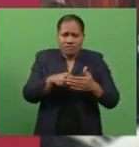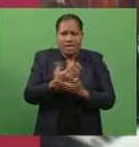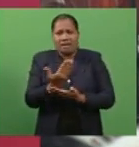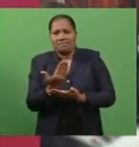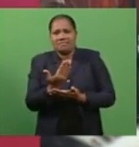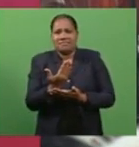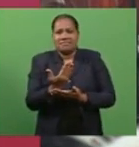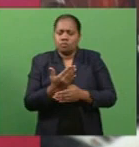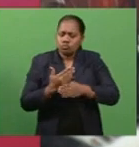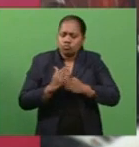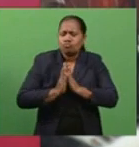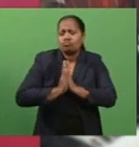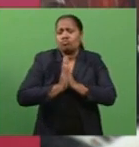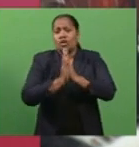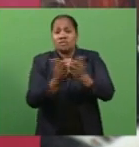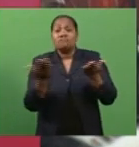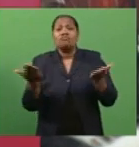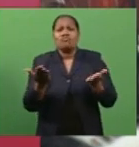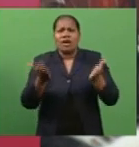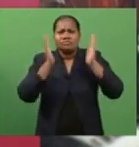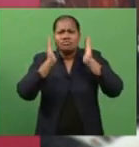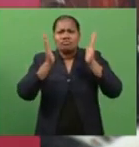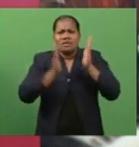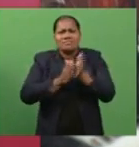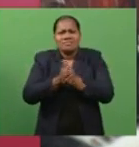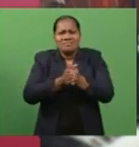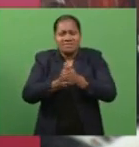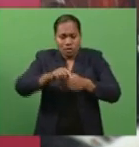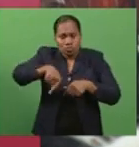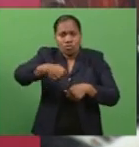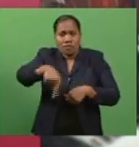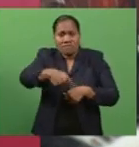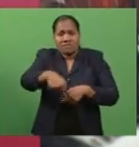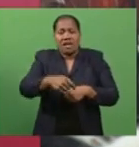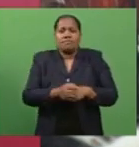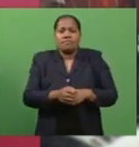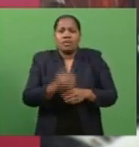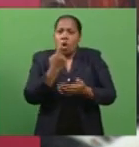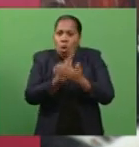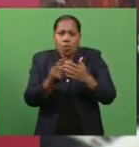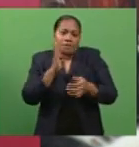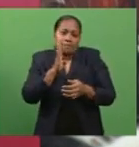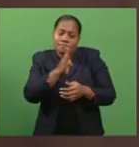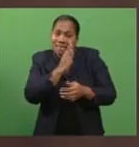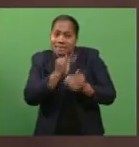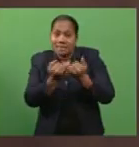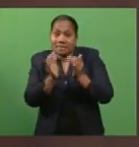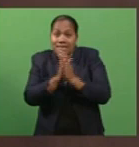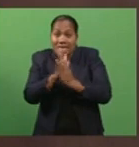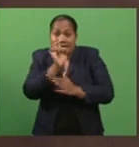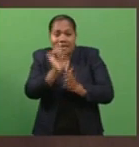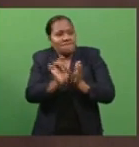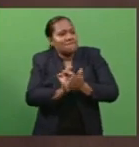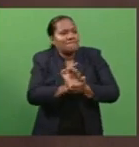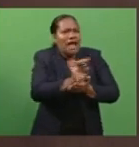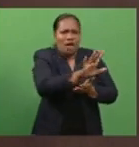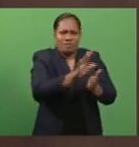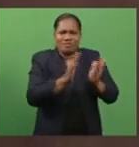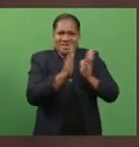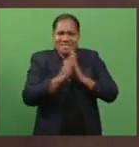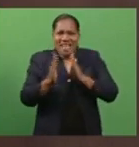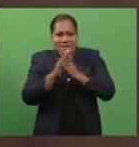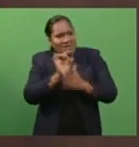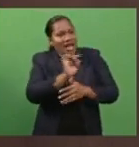He worshipped at the Centenary Church here in Sova and only missed a Sunday when he's out of town. Our country has lost a great